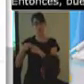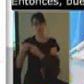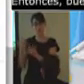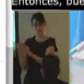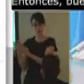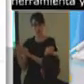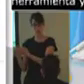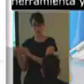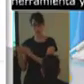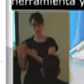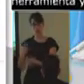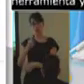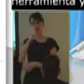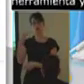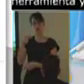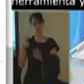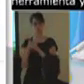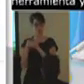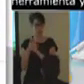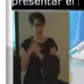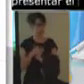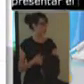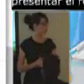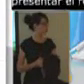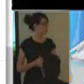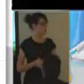now Olatz is going to present it.